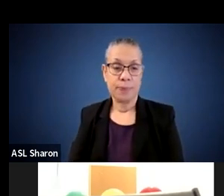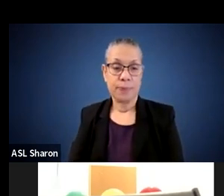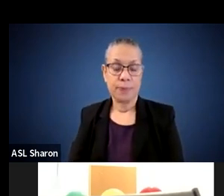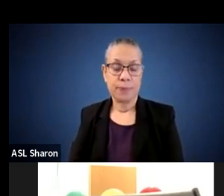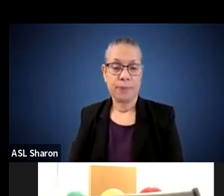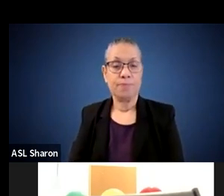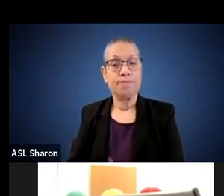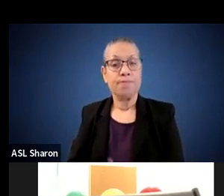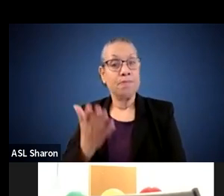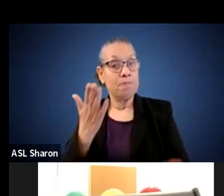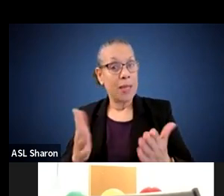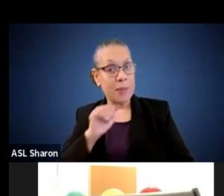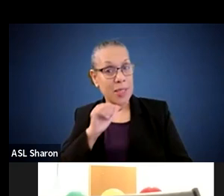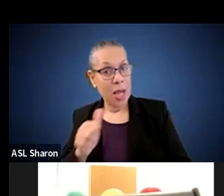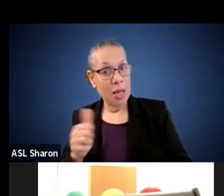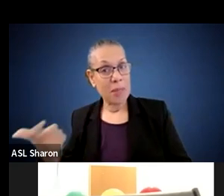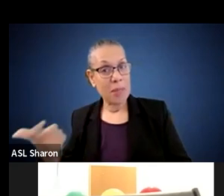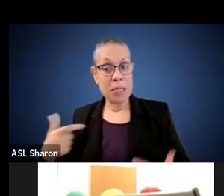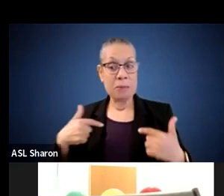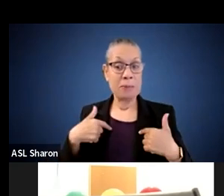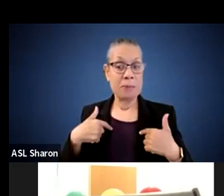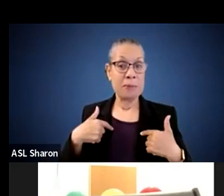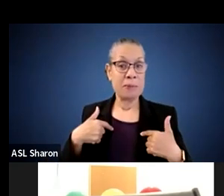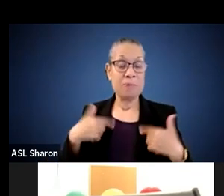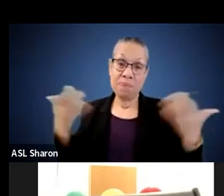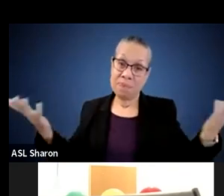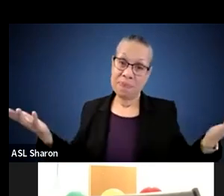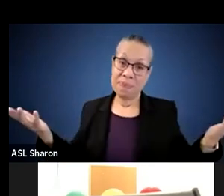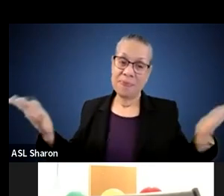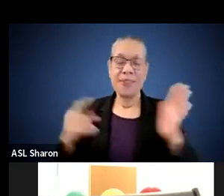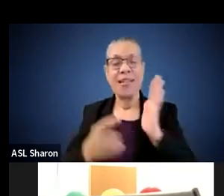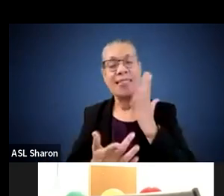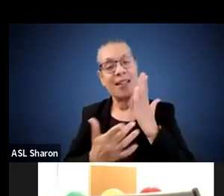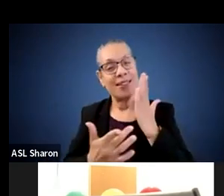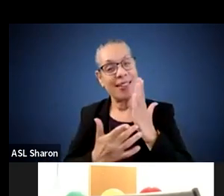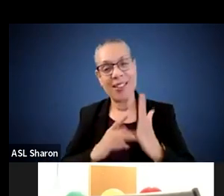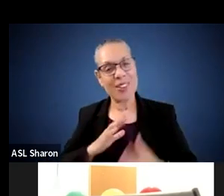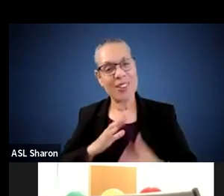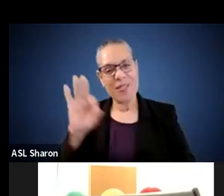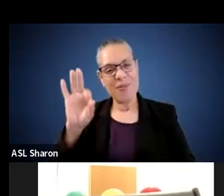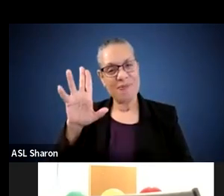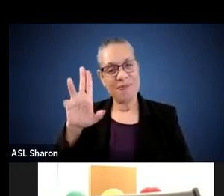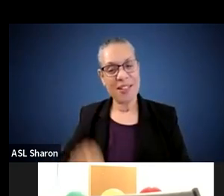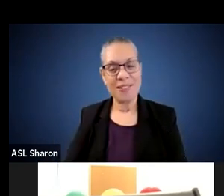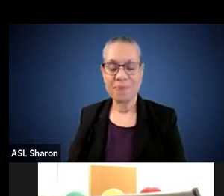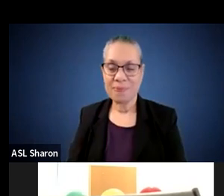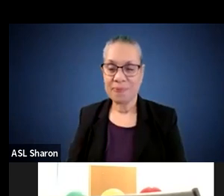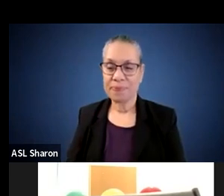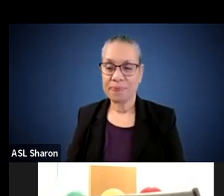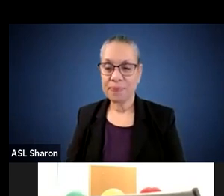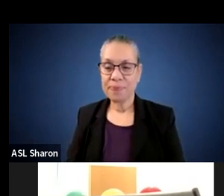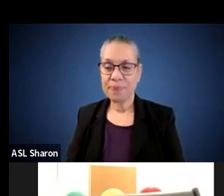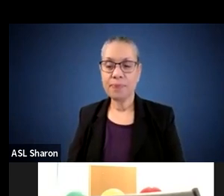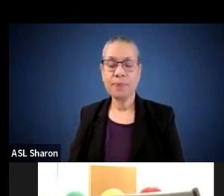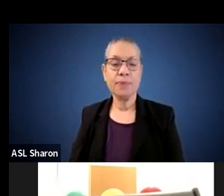or maybe not maybe I'll share it happens technology is so funny when we're not in the same room um